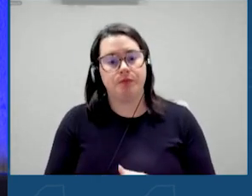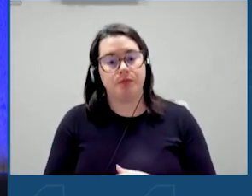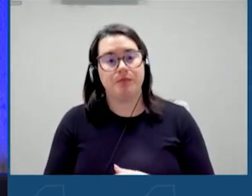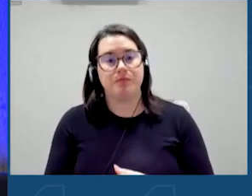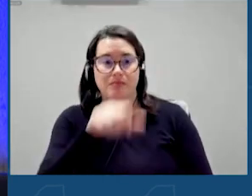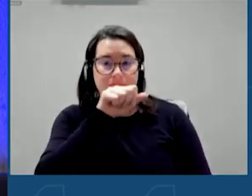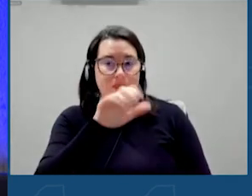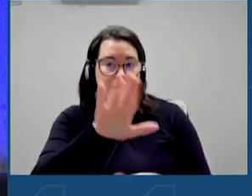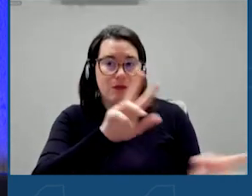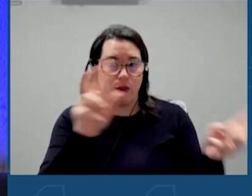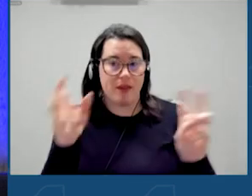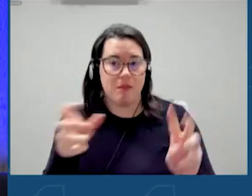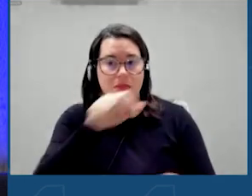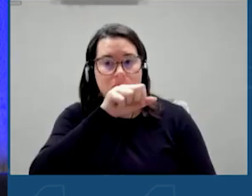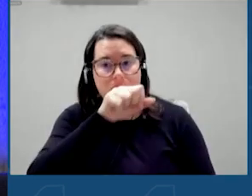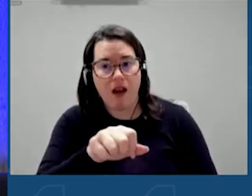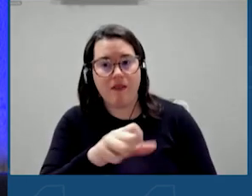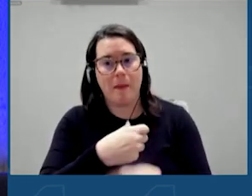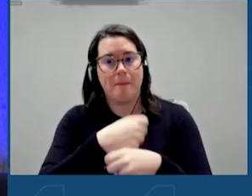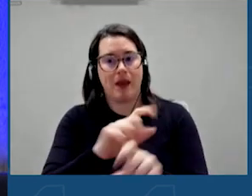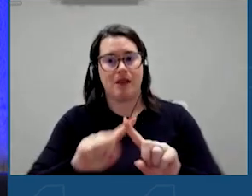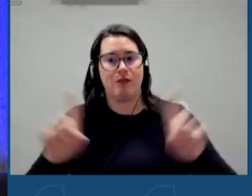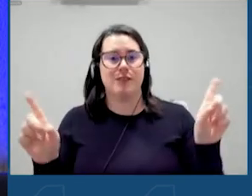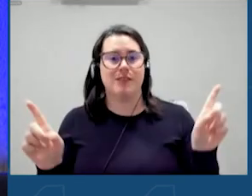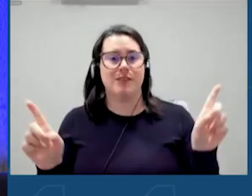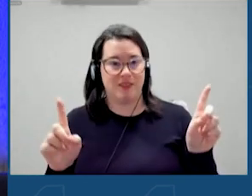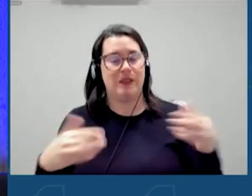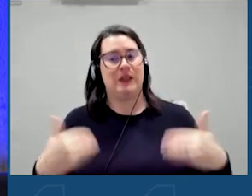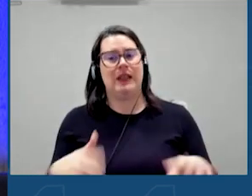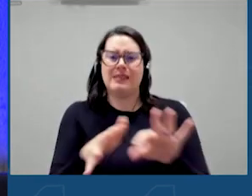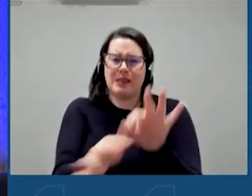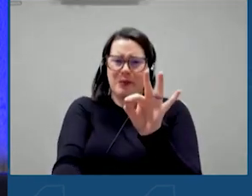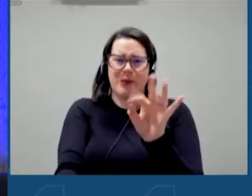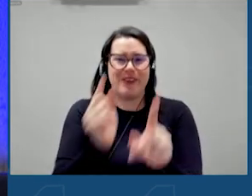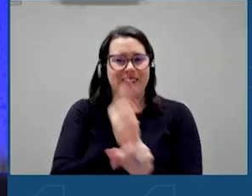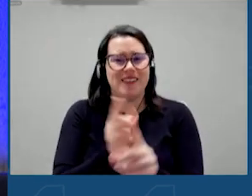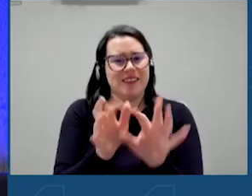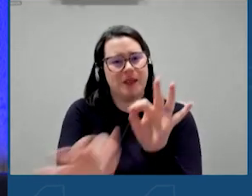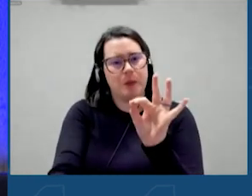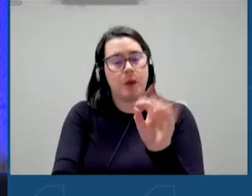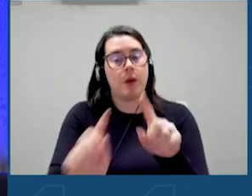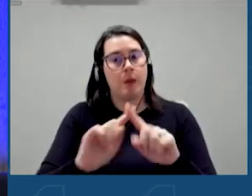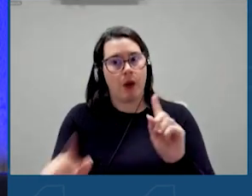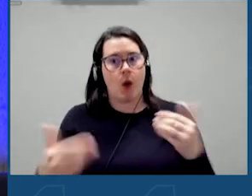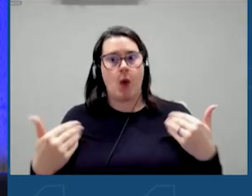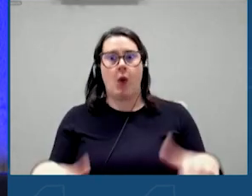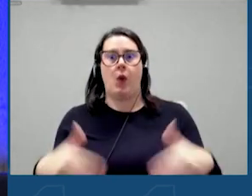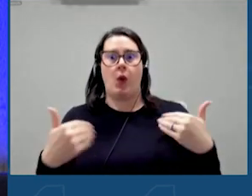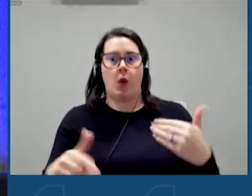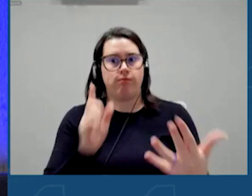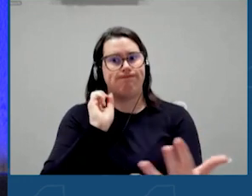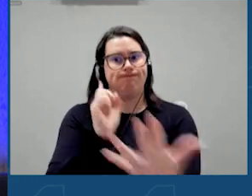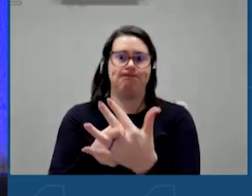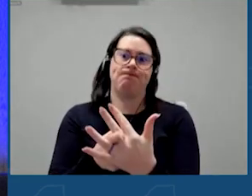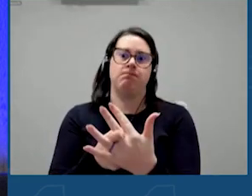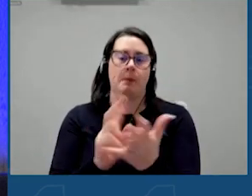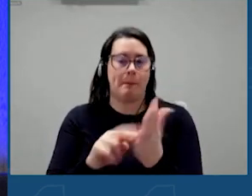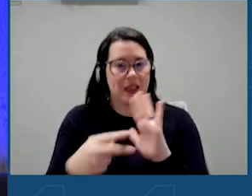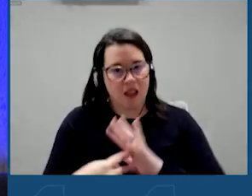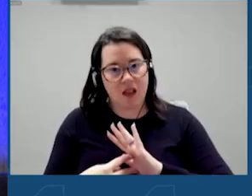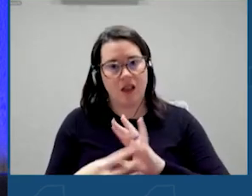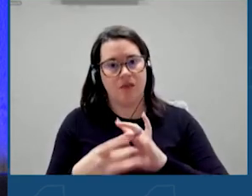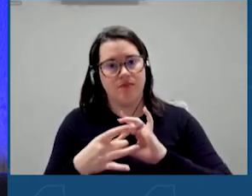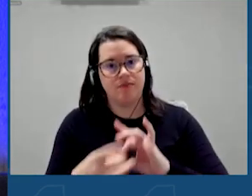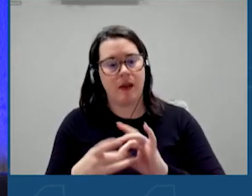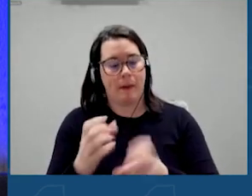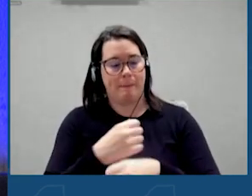theme, making a difference. It's so simple, but it's packed with a punch. There's real meaning behind the words,